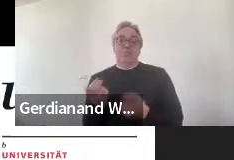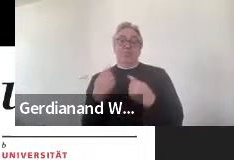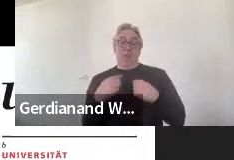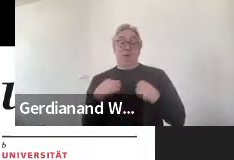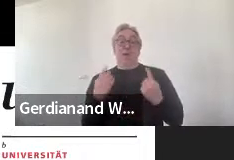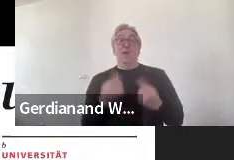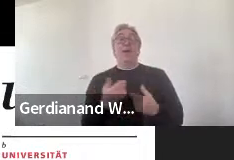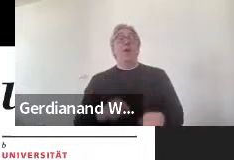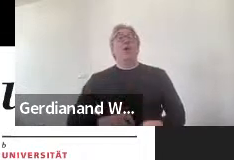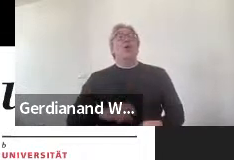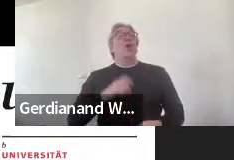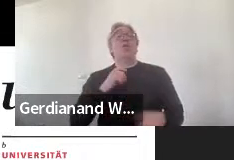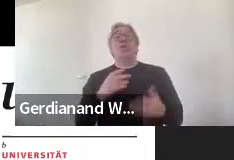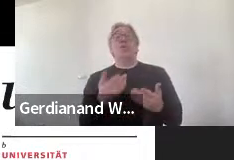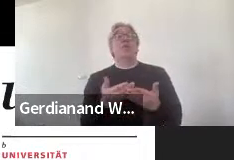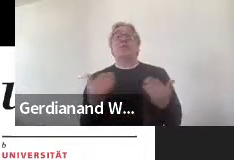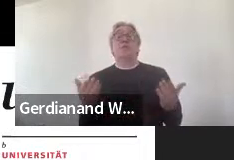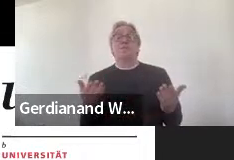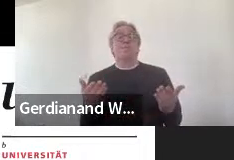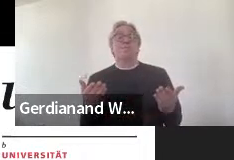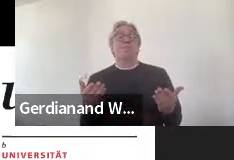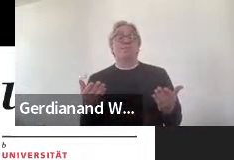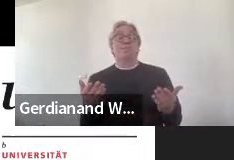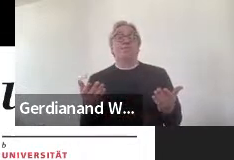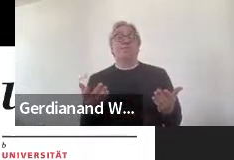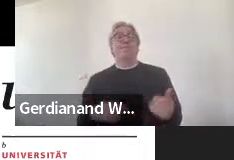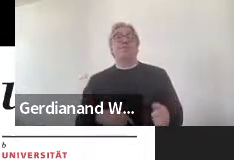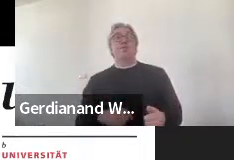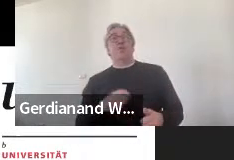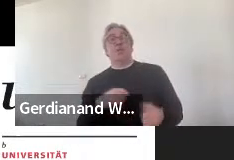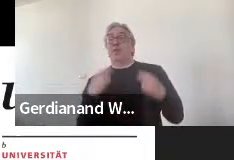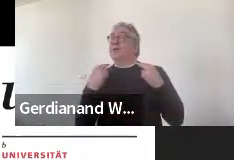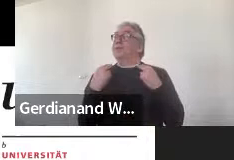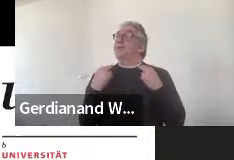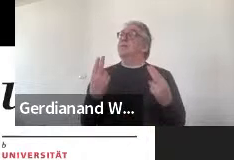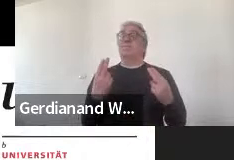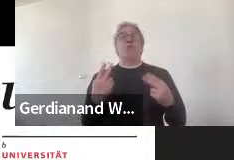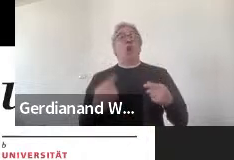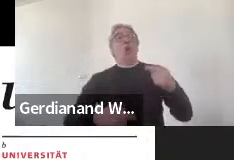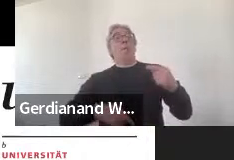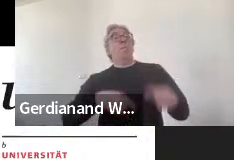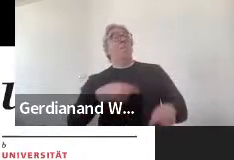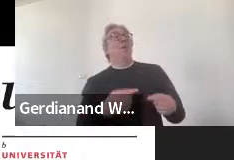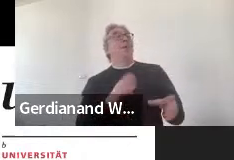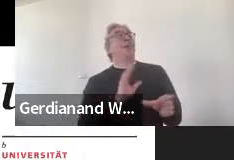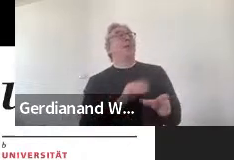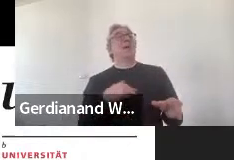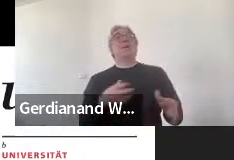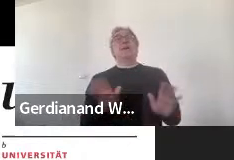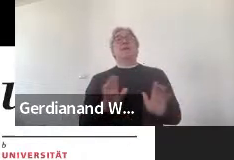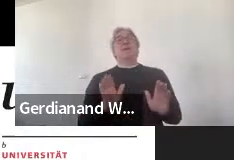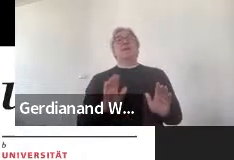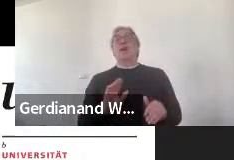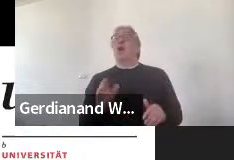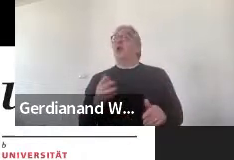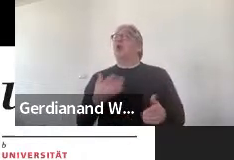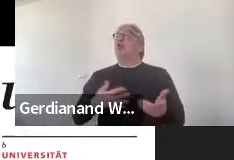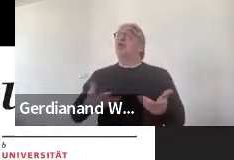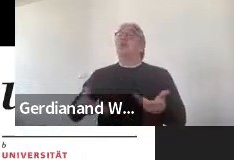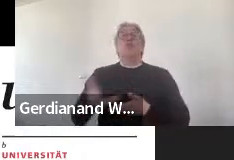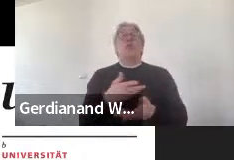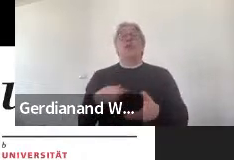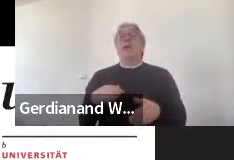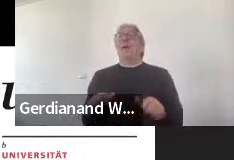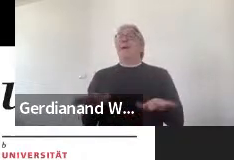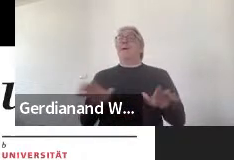self-confidence hinders them actually to the inclusion in the political, social, and economic life. I would